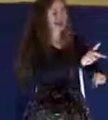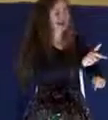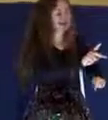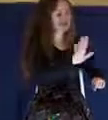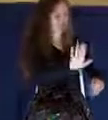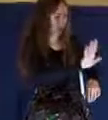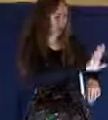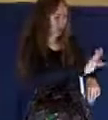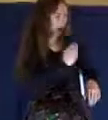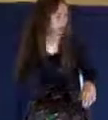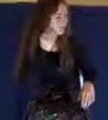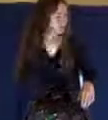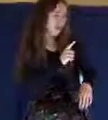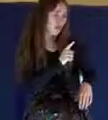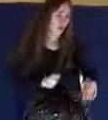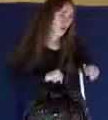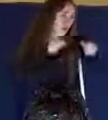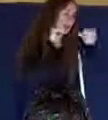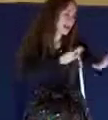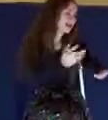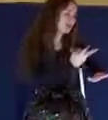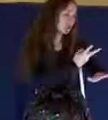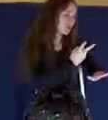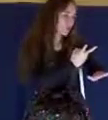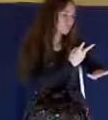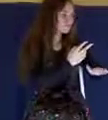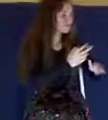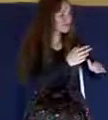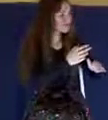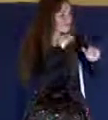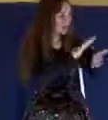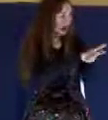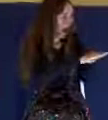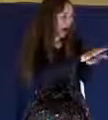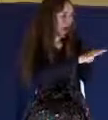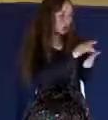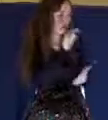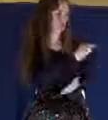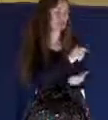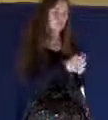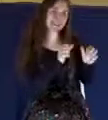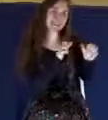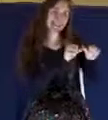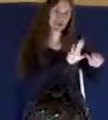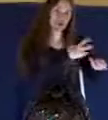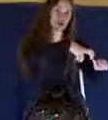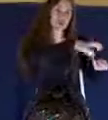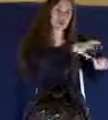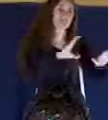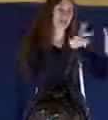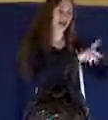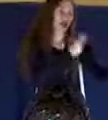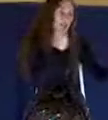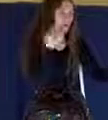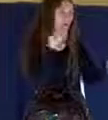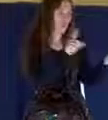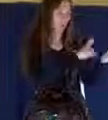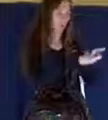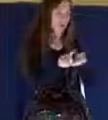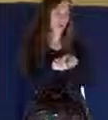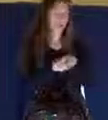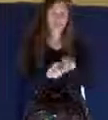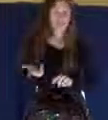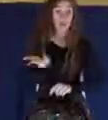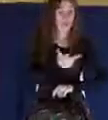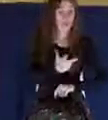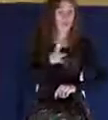dealt kindly with you as you have dealt with the dead and with me. So they're beginning their journey back to Bethlehem.